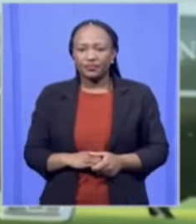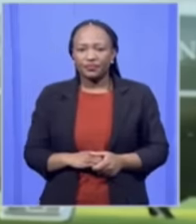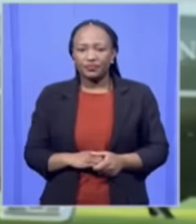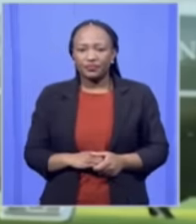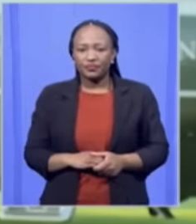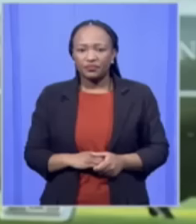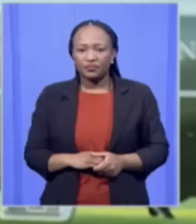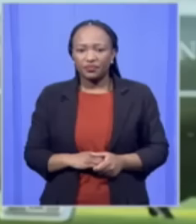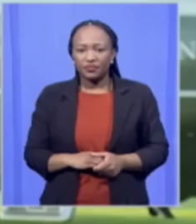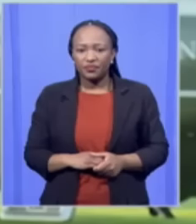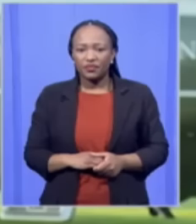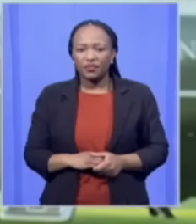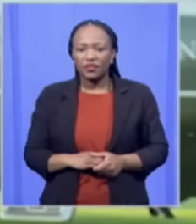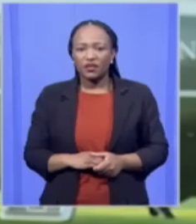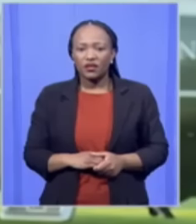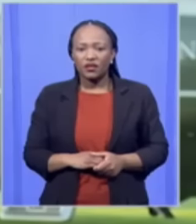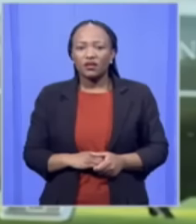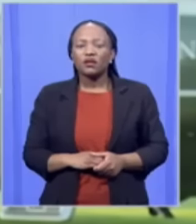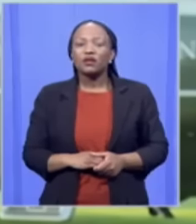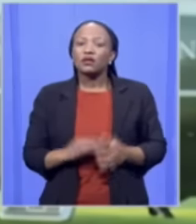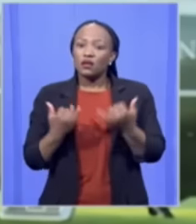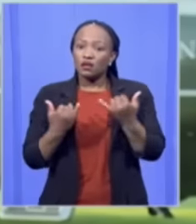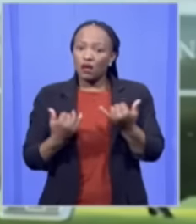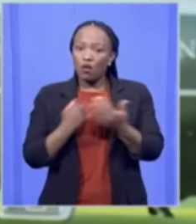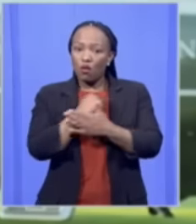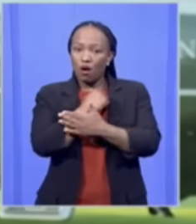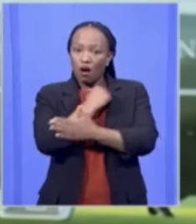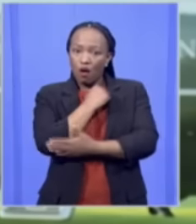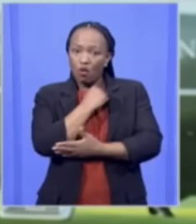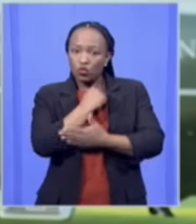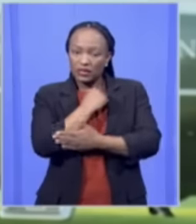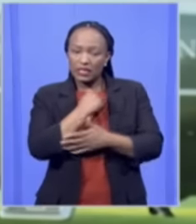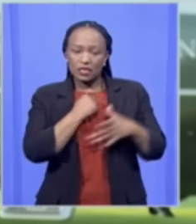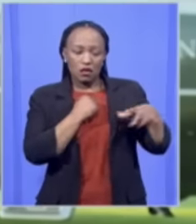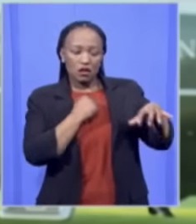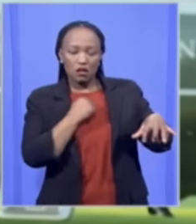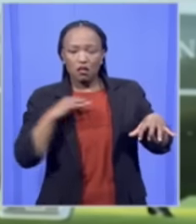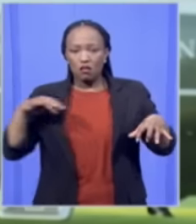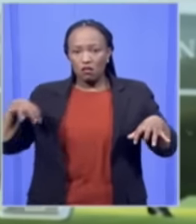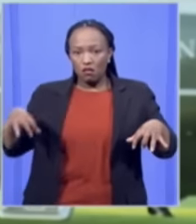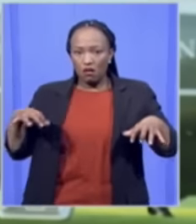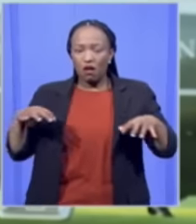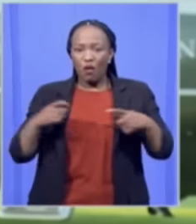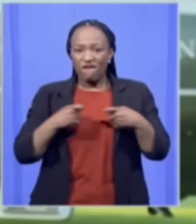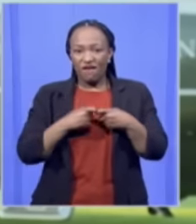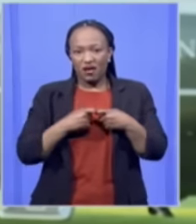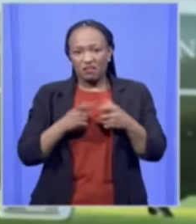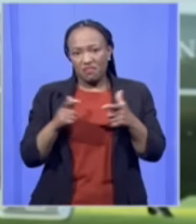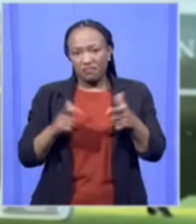You know what? We basically have two countries that have been fighting so long and so hard.